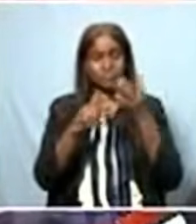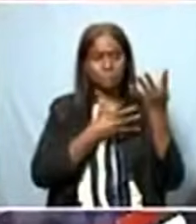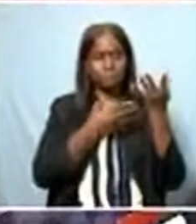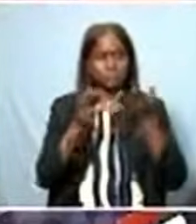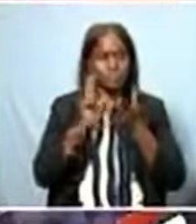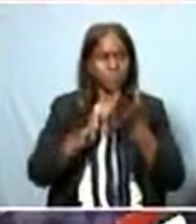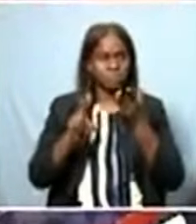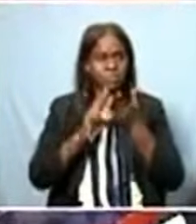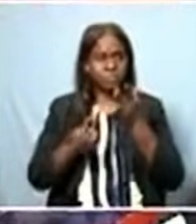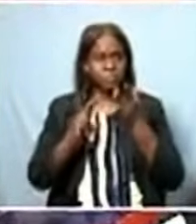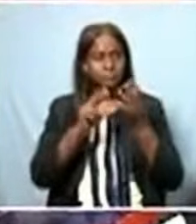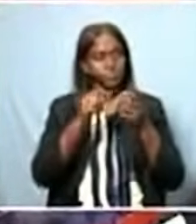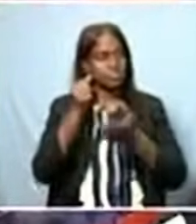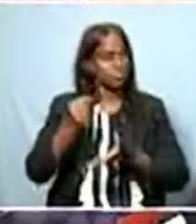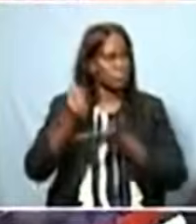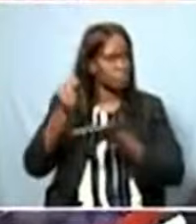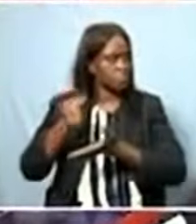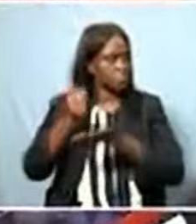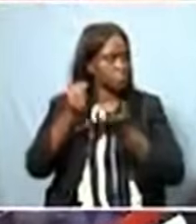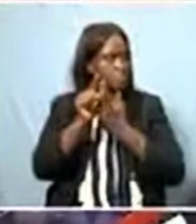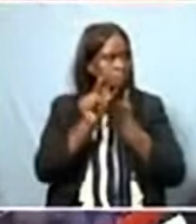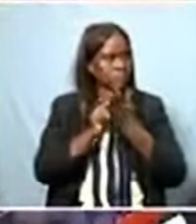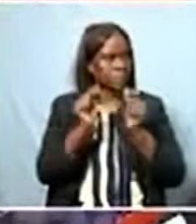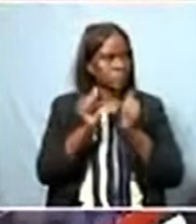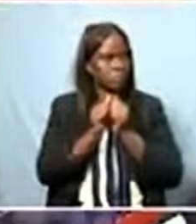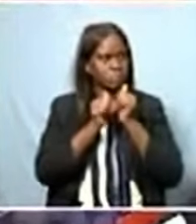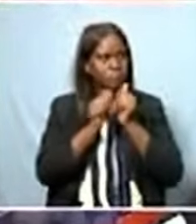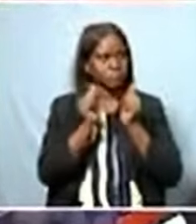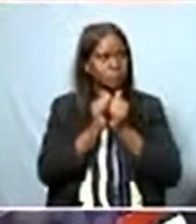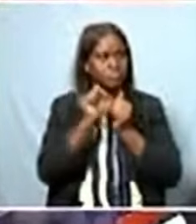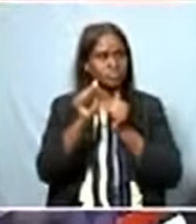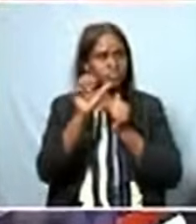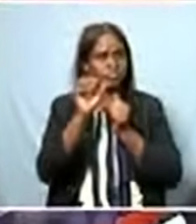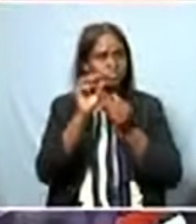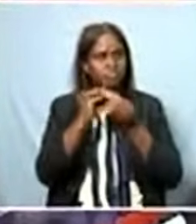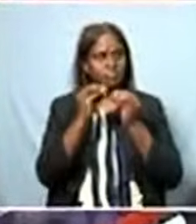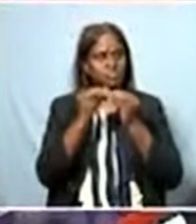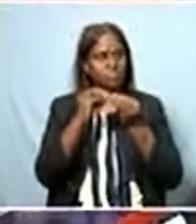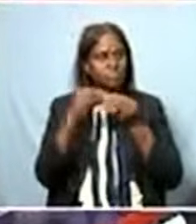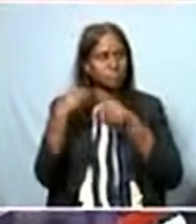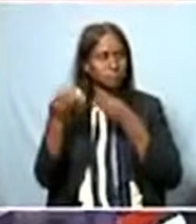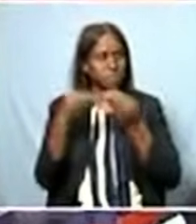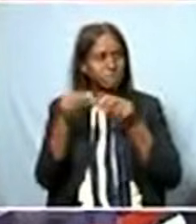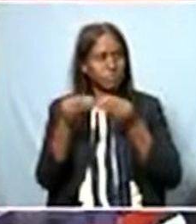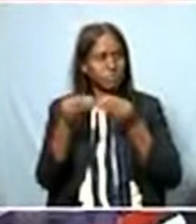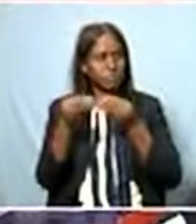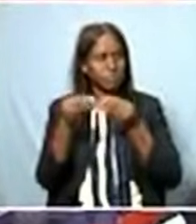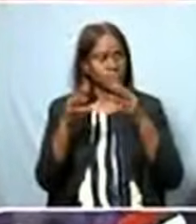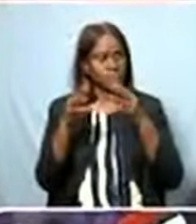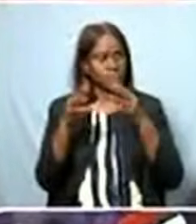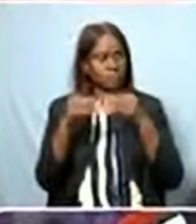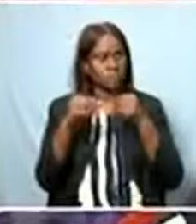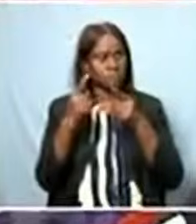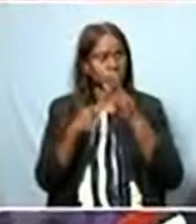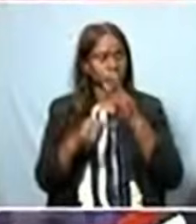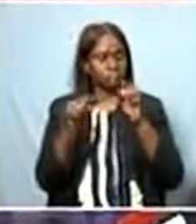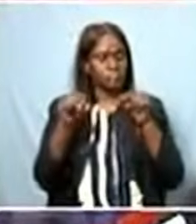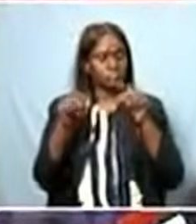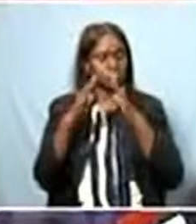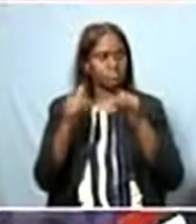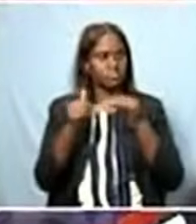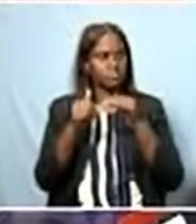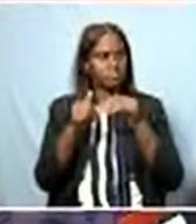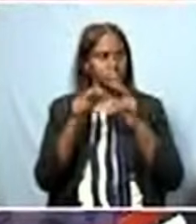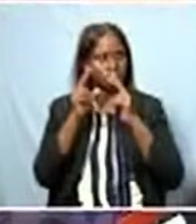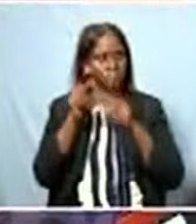the necessary appropriation bill in accordance with the estimates of expenditure adopted by the House.